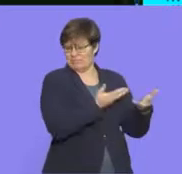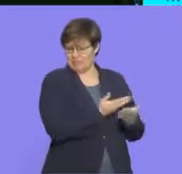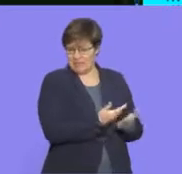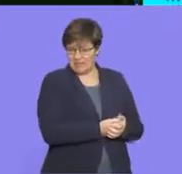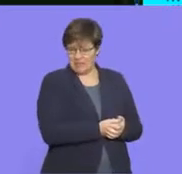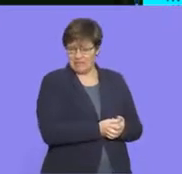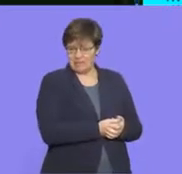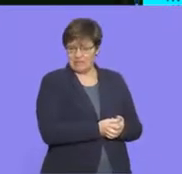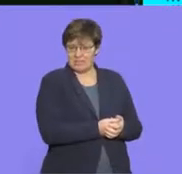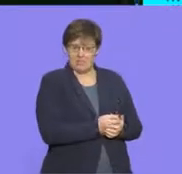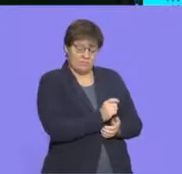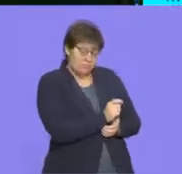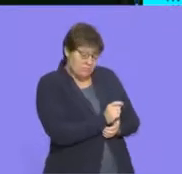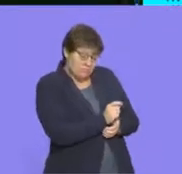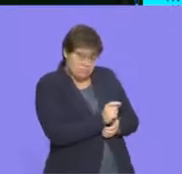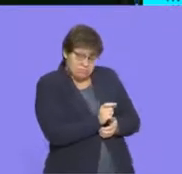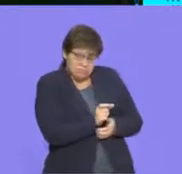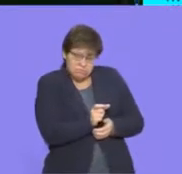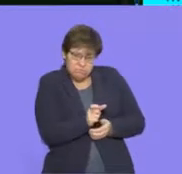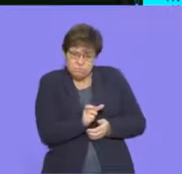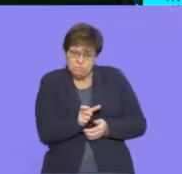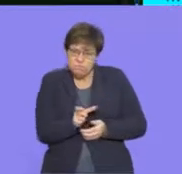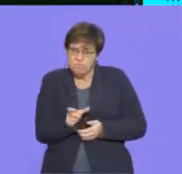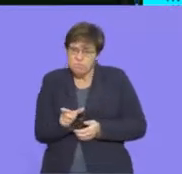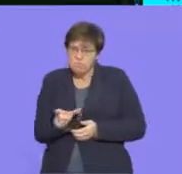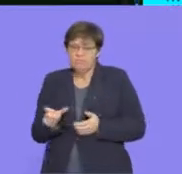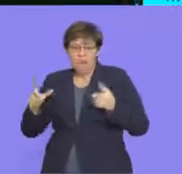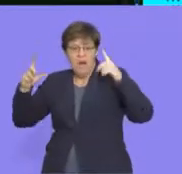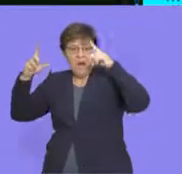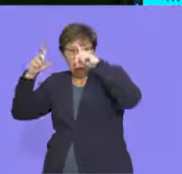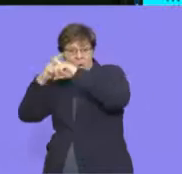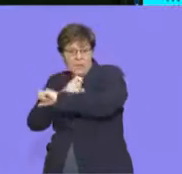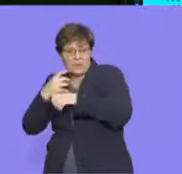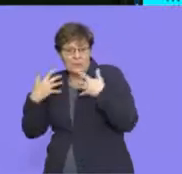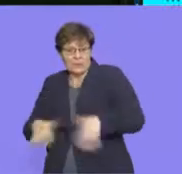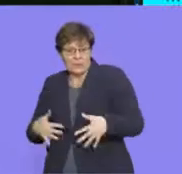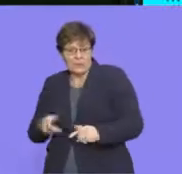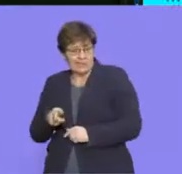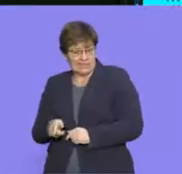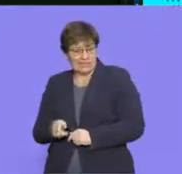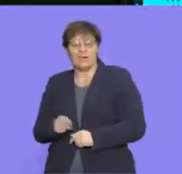itself. However, the bigger we get, as I said, and the more complex we get,